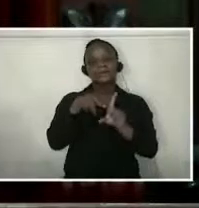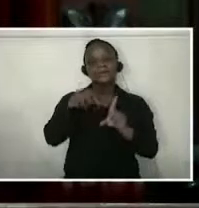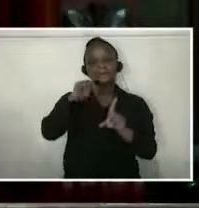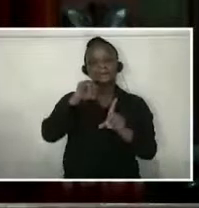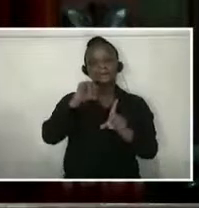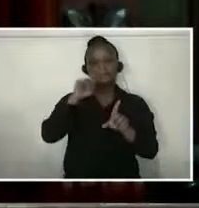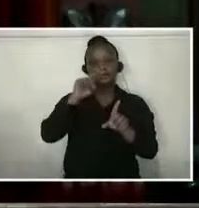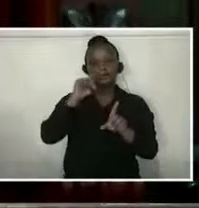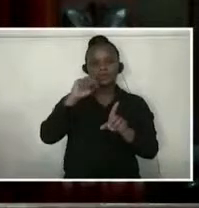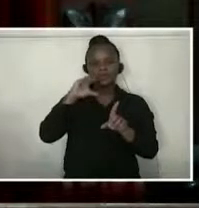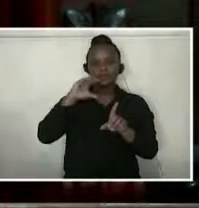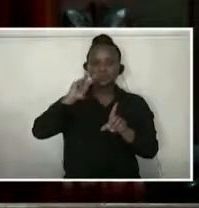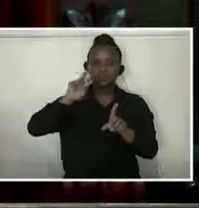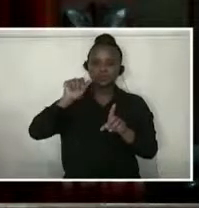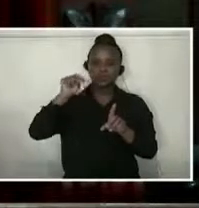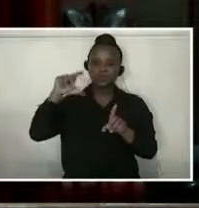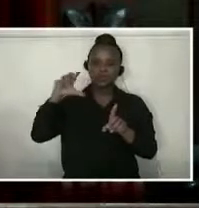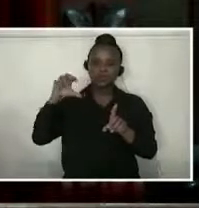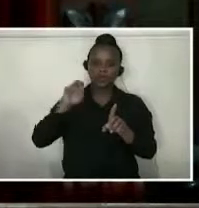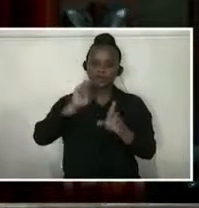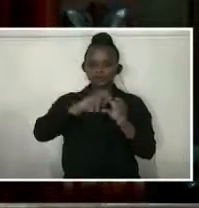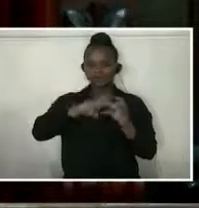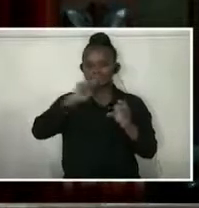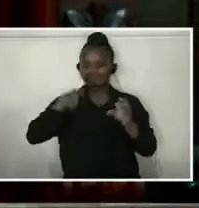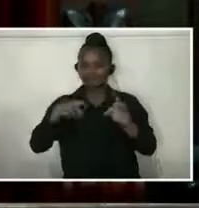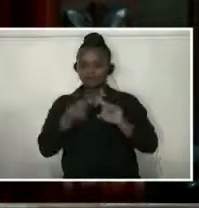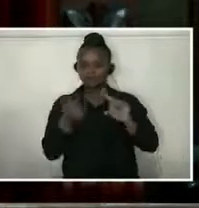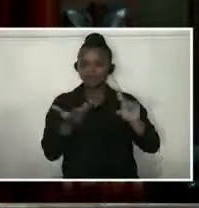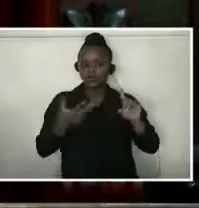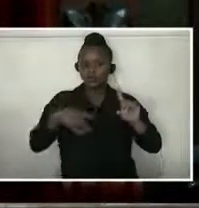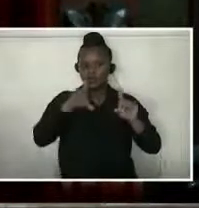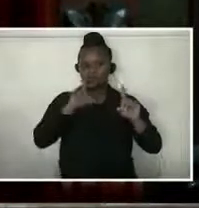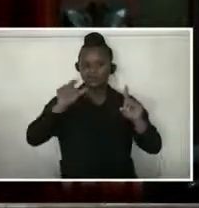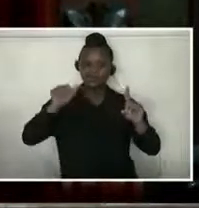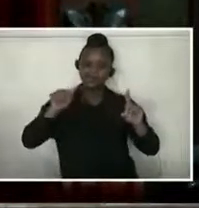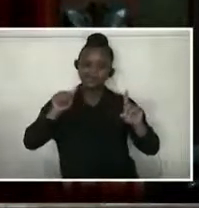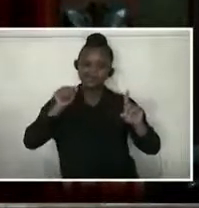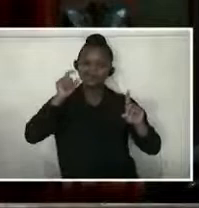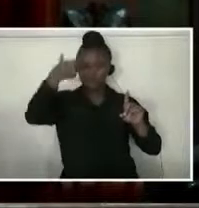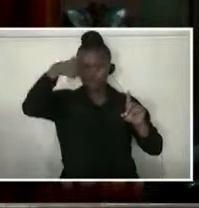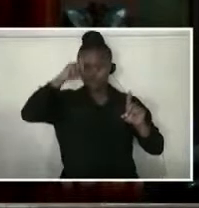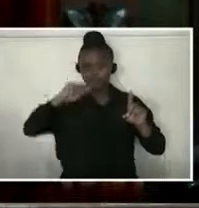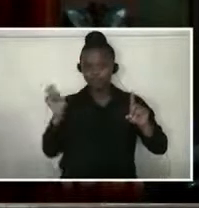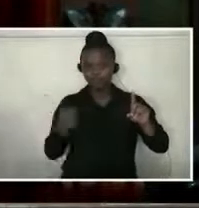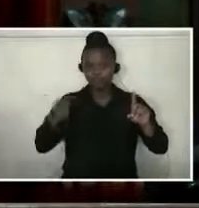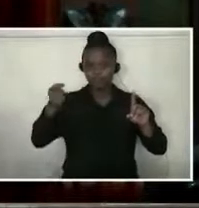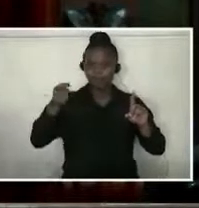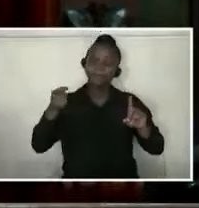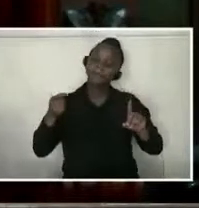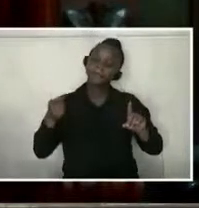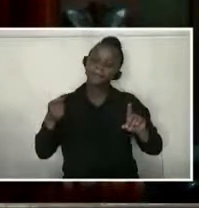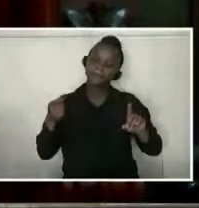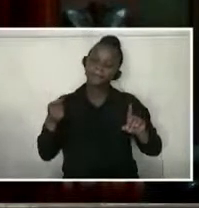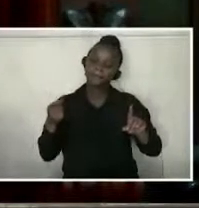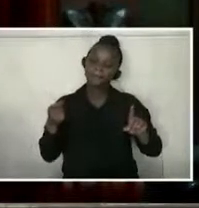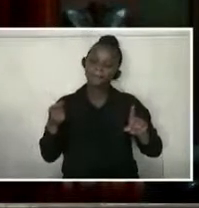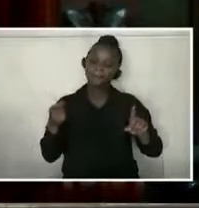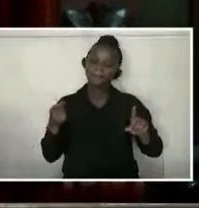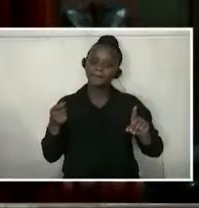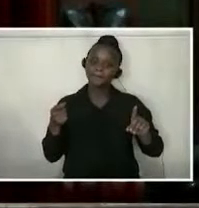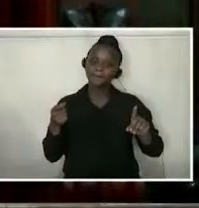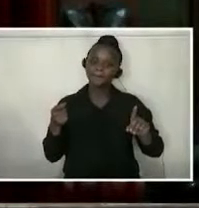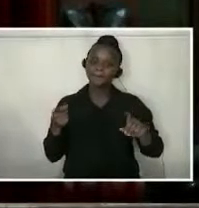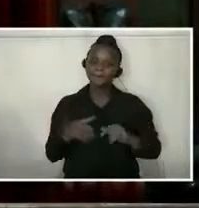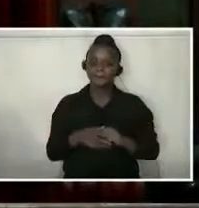Nwango from the Democratic Alliance, who was their chief whip, Honourable Rogers,